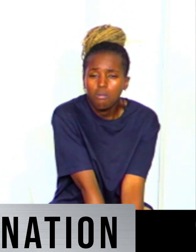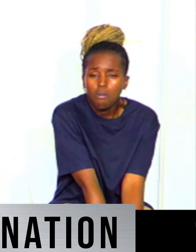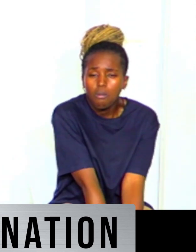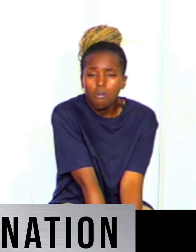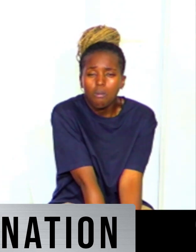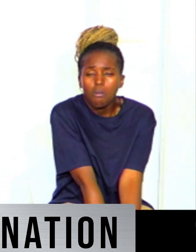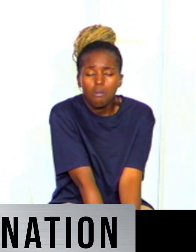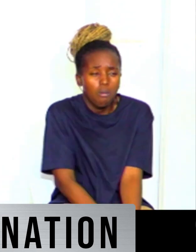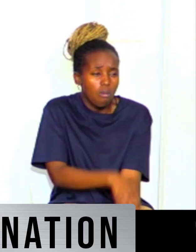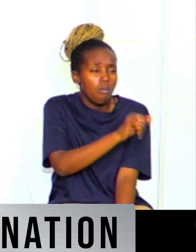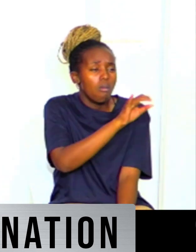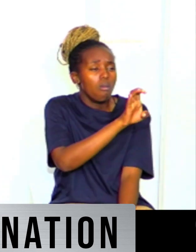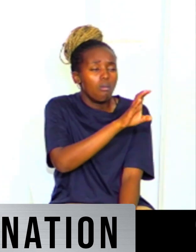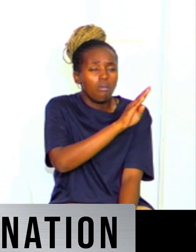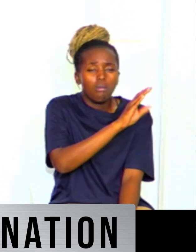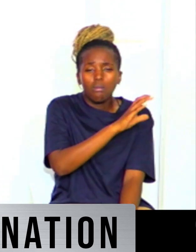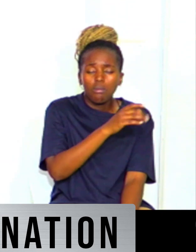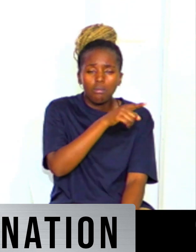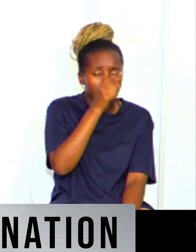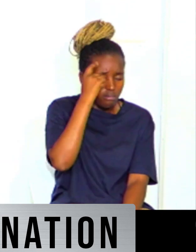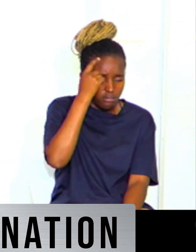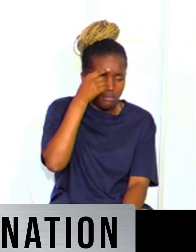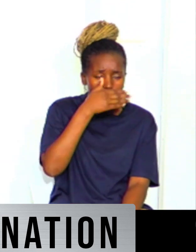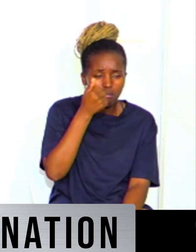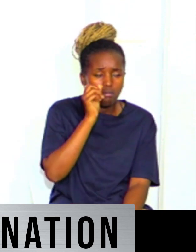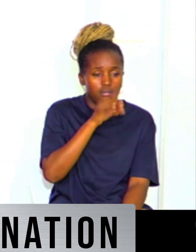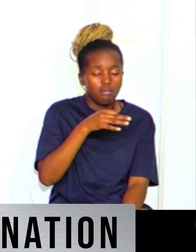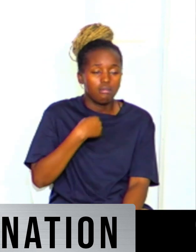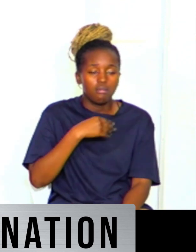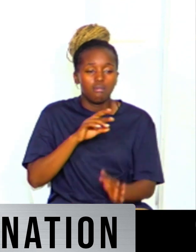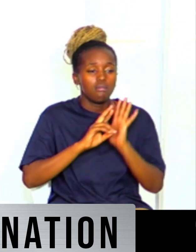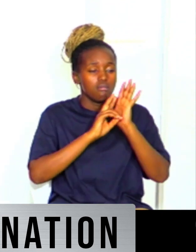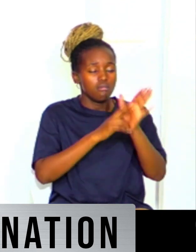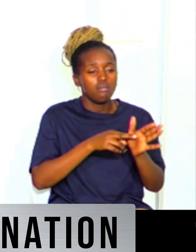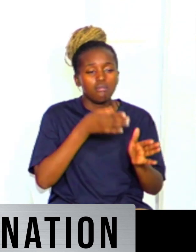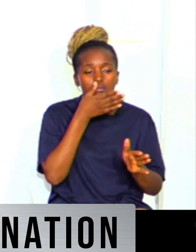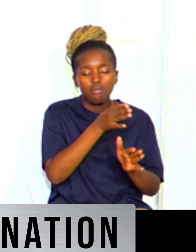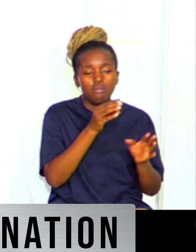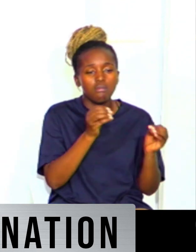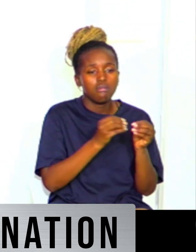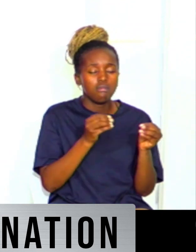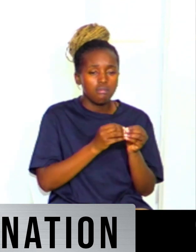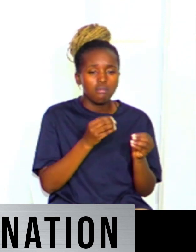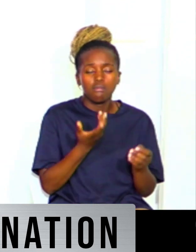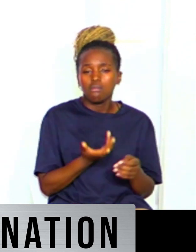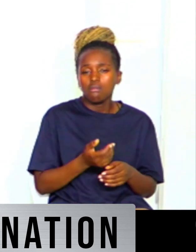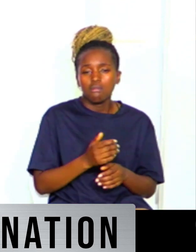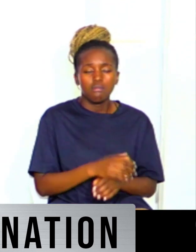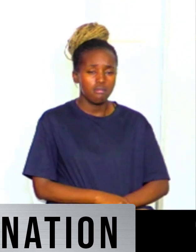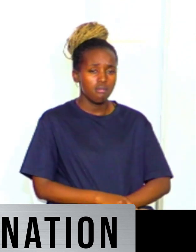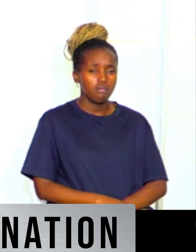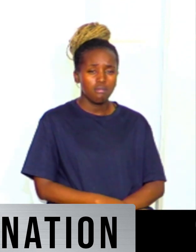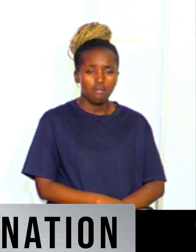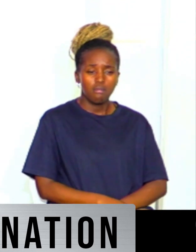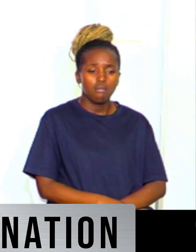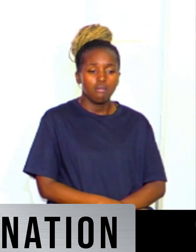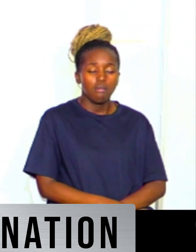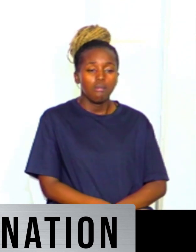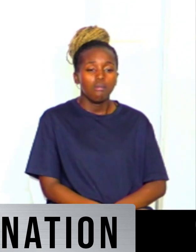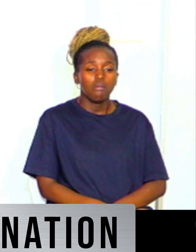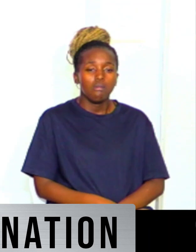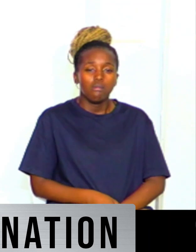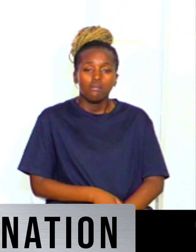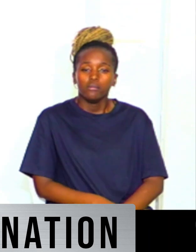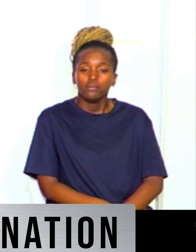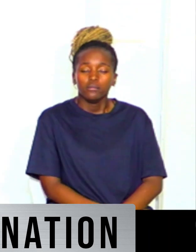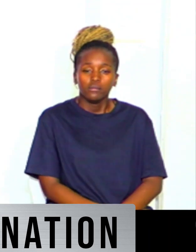mean, there is a certain drawing back into this need for PWDs. Okay, we know of women having pushed,